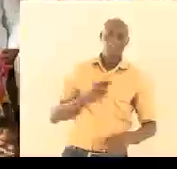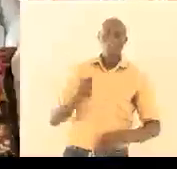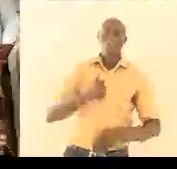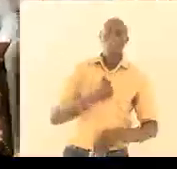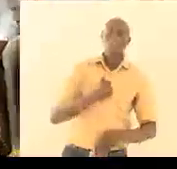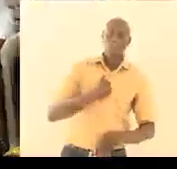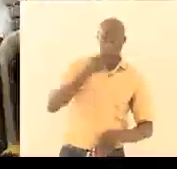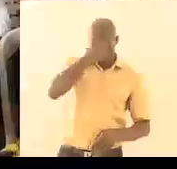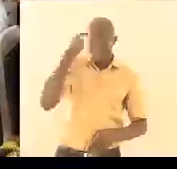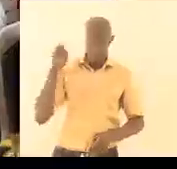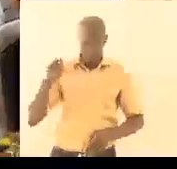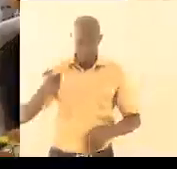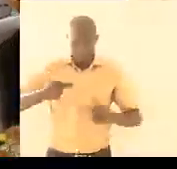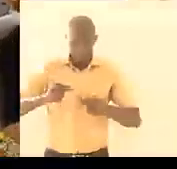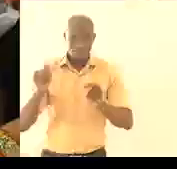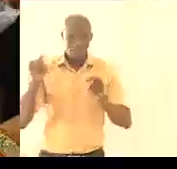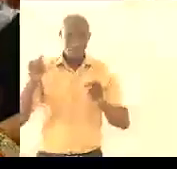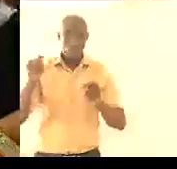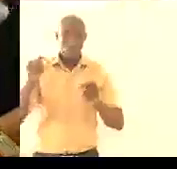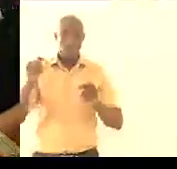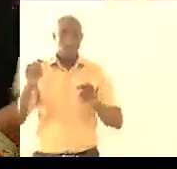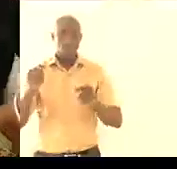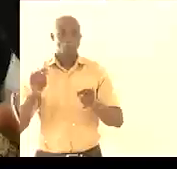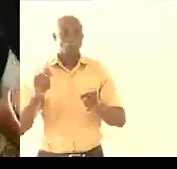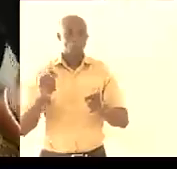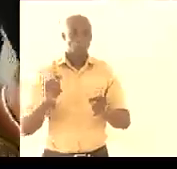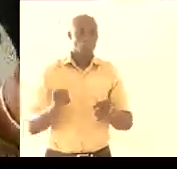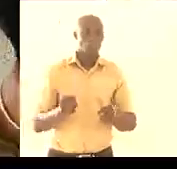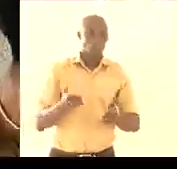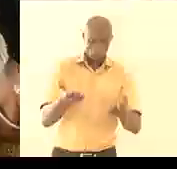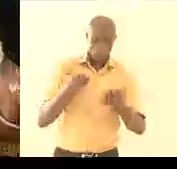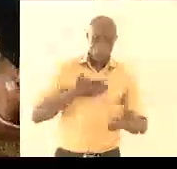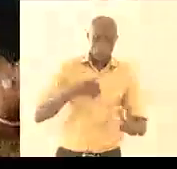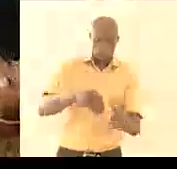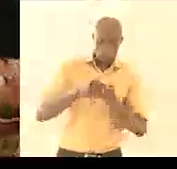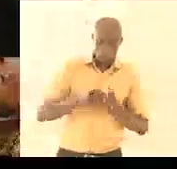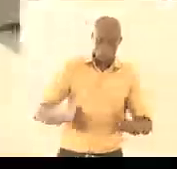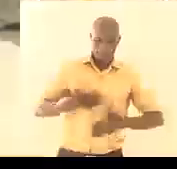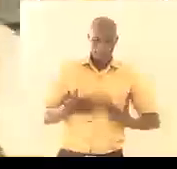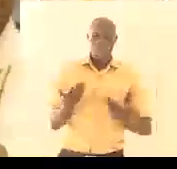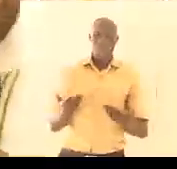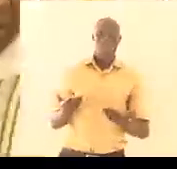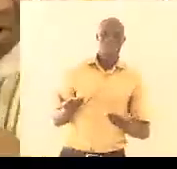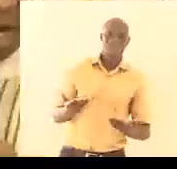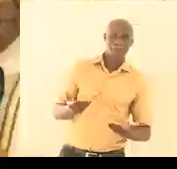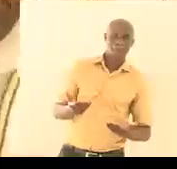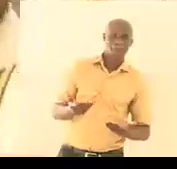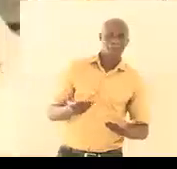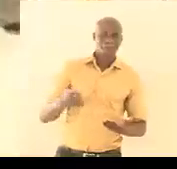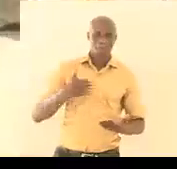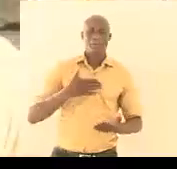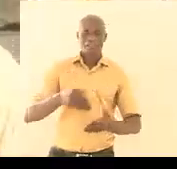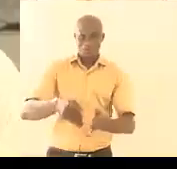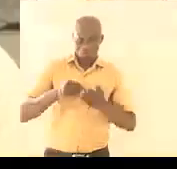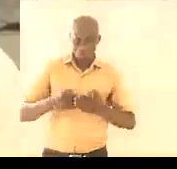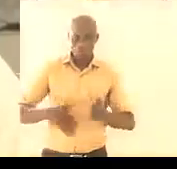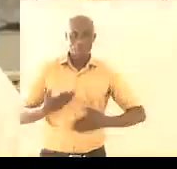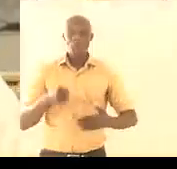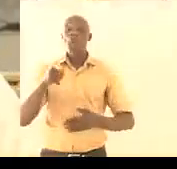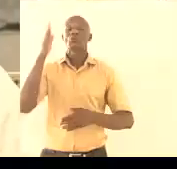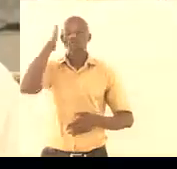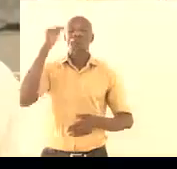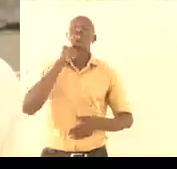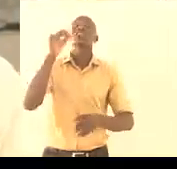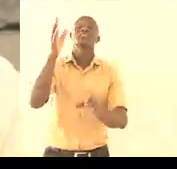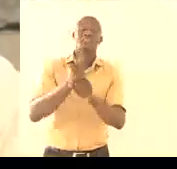ourselves because constantly we're trying to say, leave me. I just want my own happiness. All I want now is my own happiness. My own happiness. You know, go get